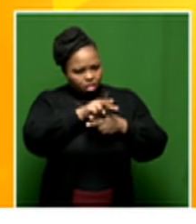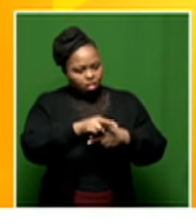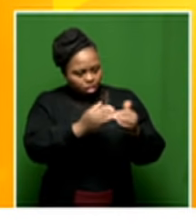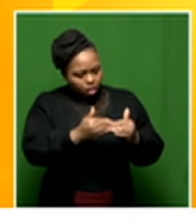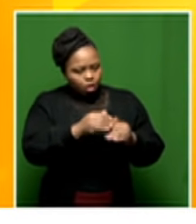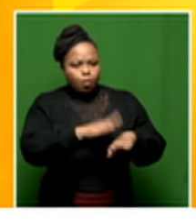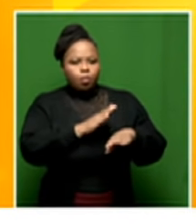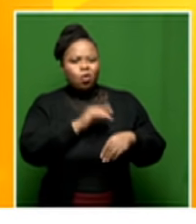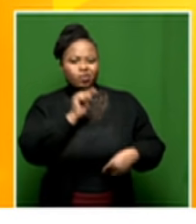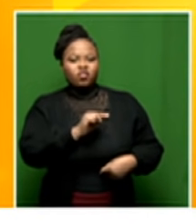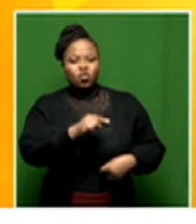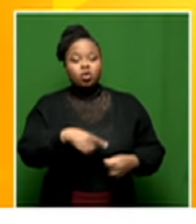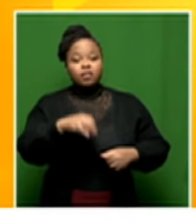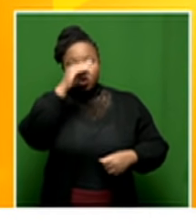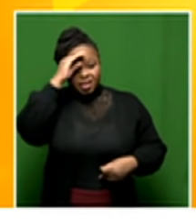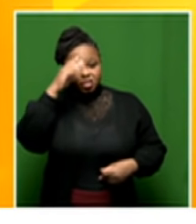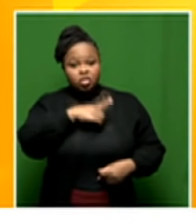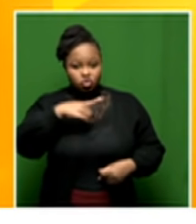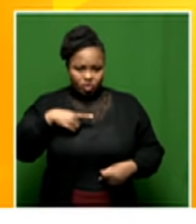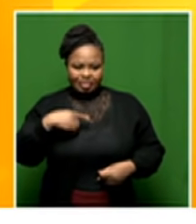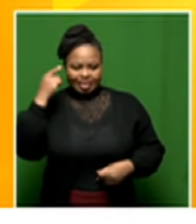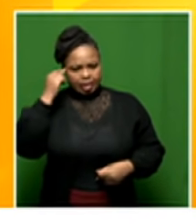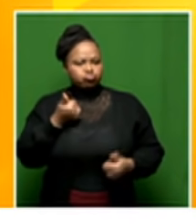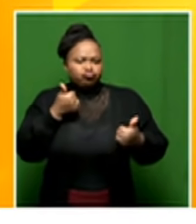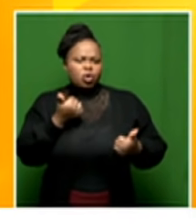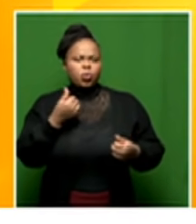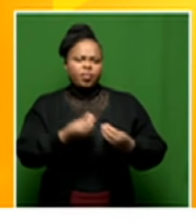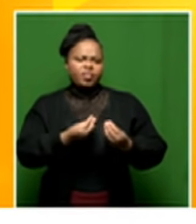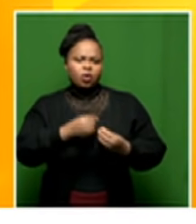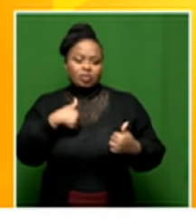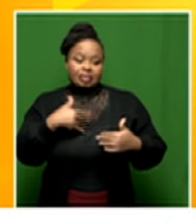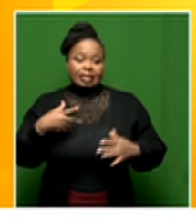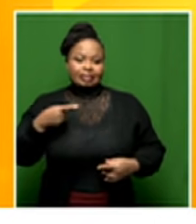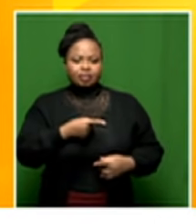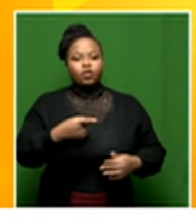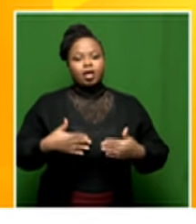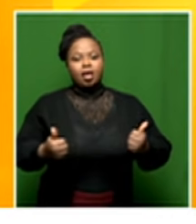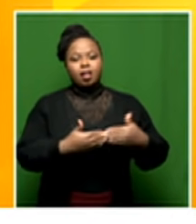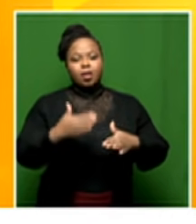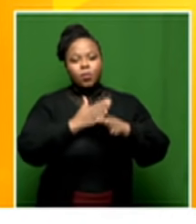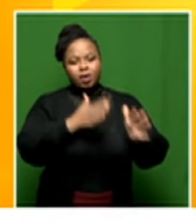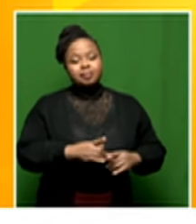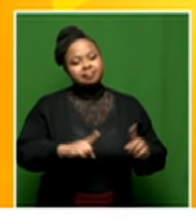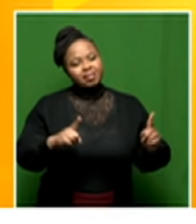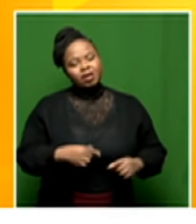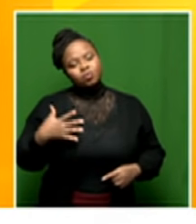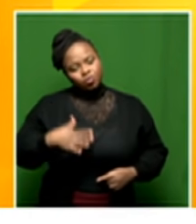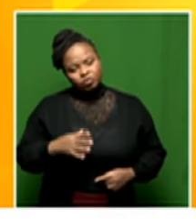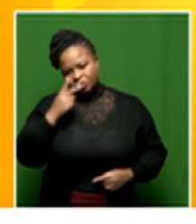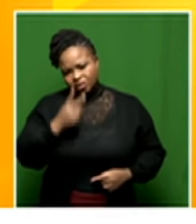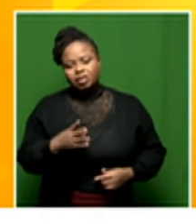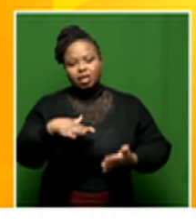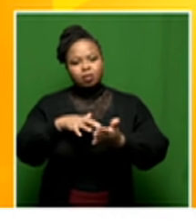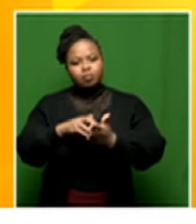particular system. So I think from that perspective, I think that's been a good thing. But I think obviously, yes, we would like to see that the vulnerable groups,